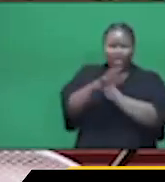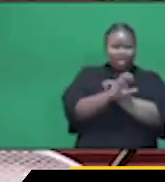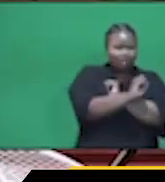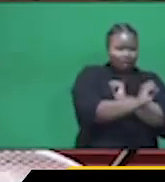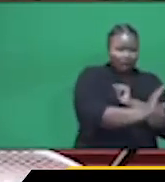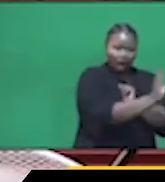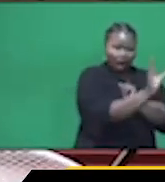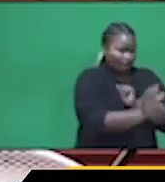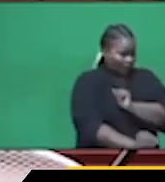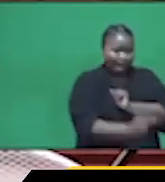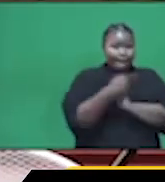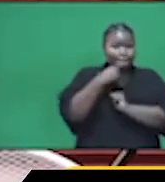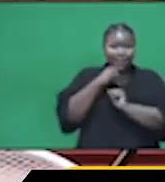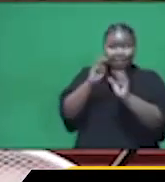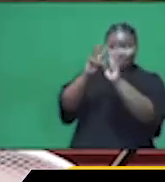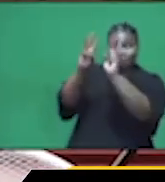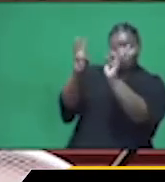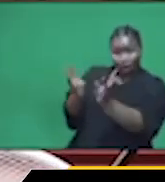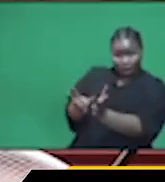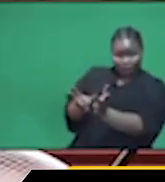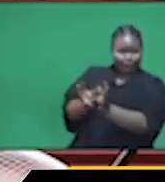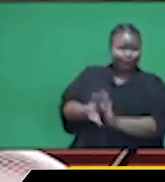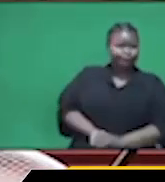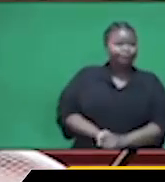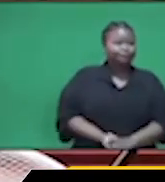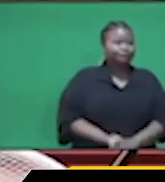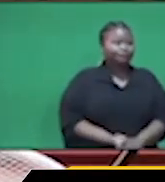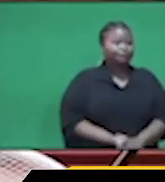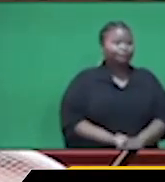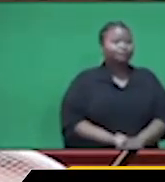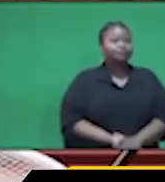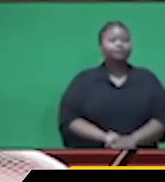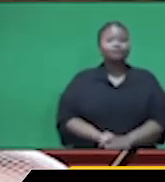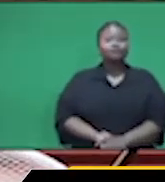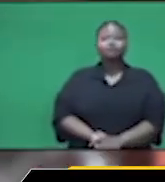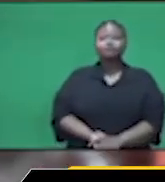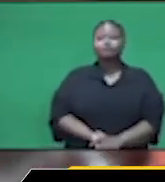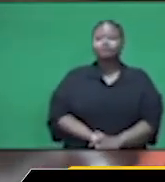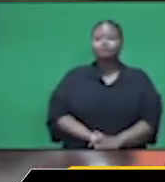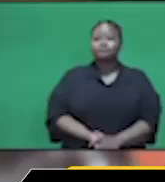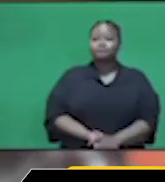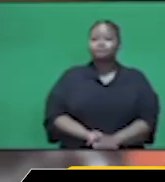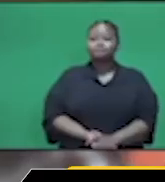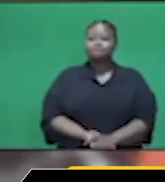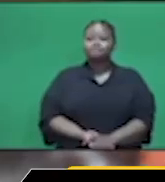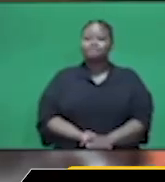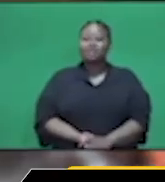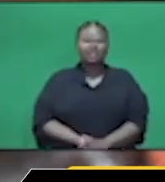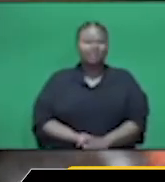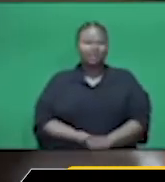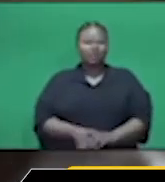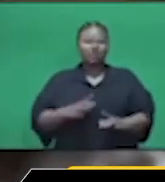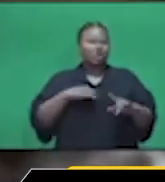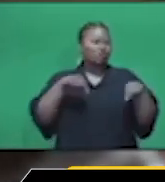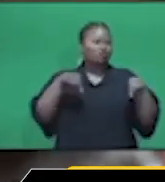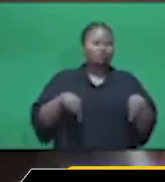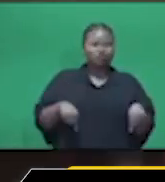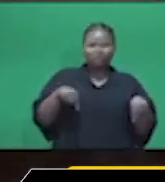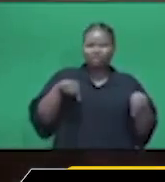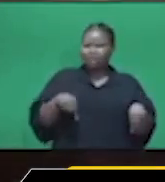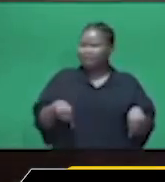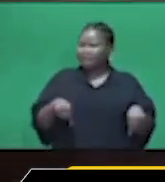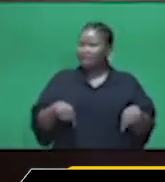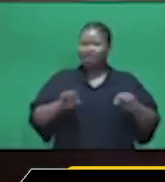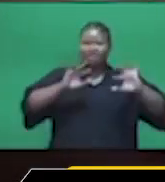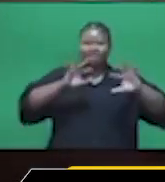the diaspora," I close quote. There is no gainsaying that today the Assembly has 10